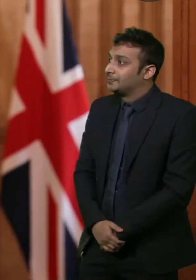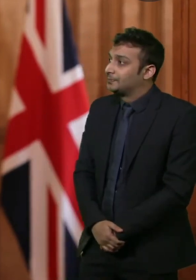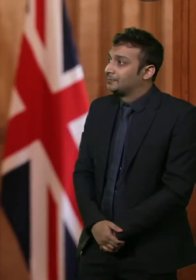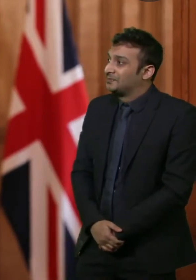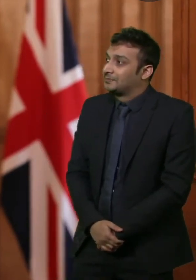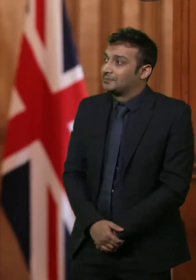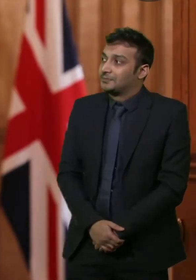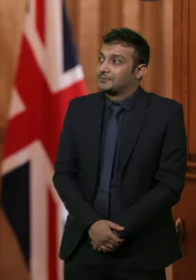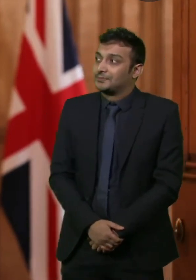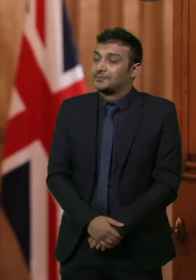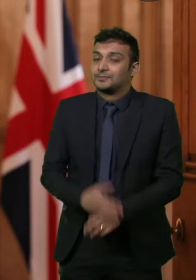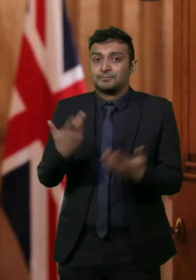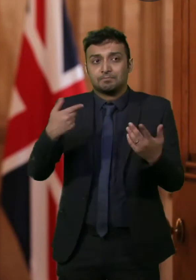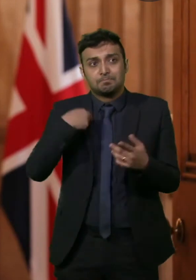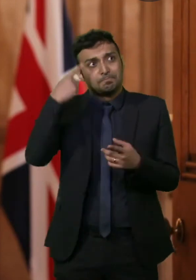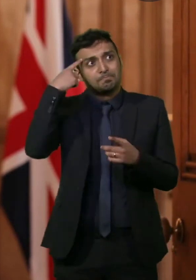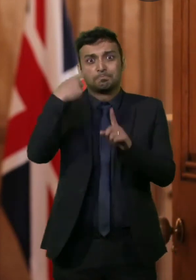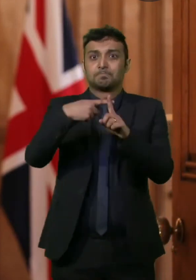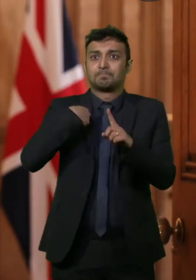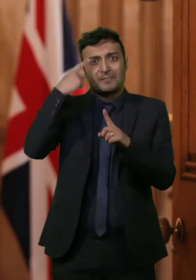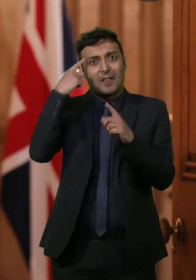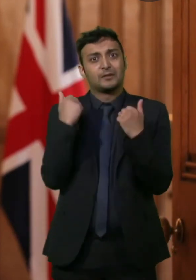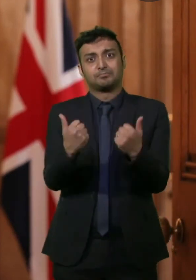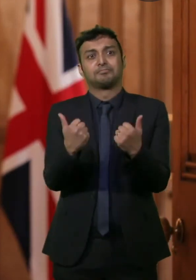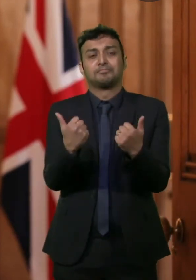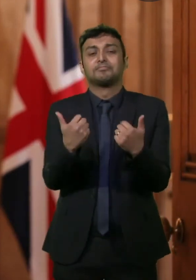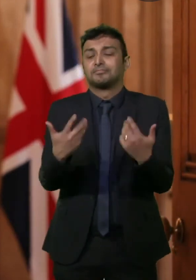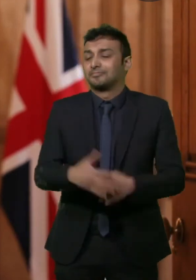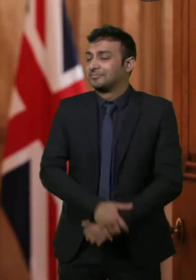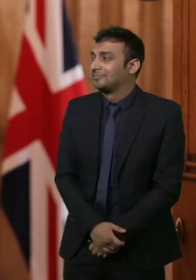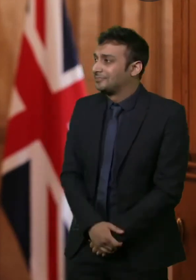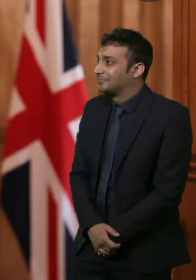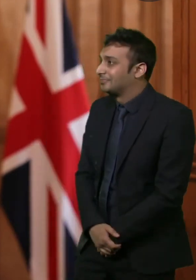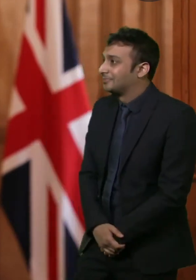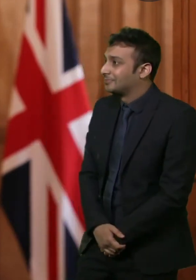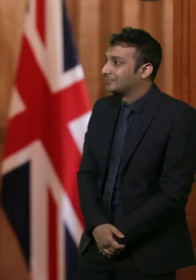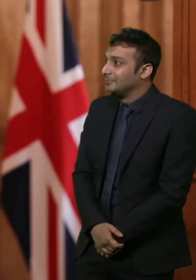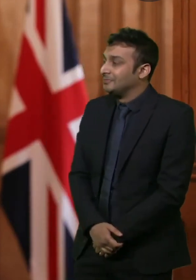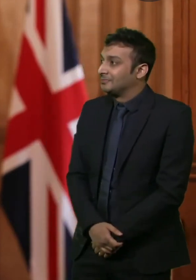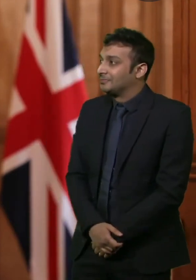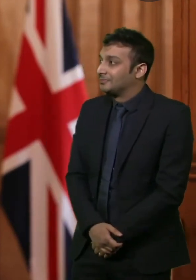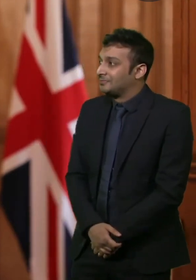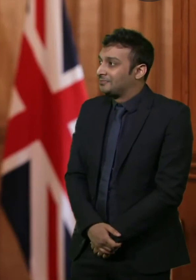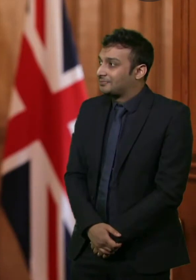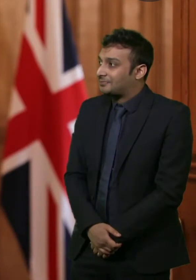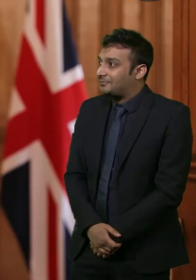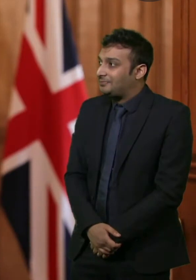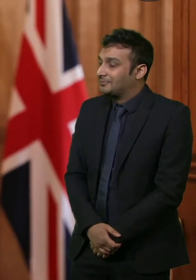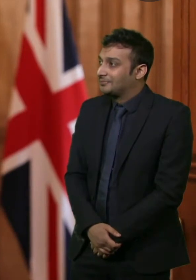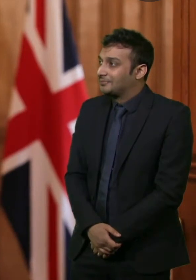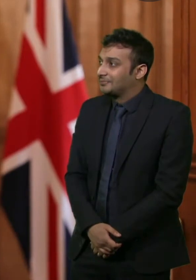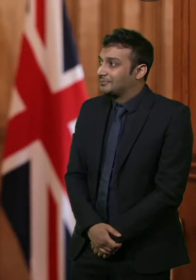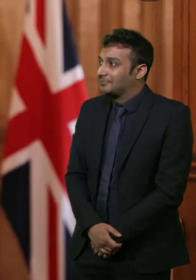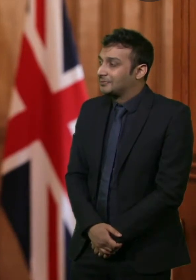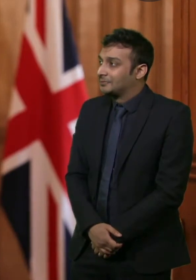than perhaps the tone of your question suggests that you are at the moment. But I think you're going to be pleasantly surprised as